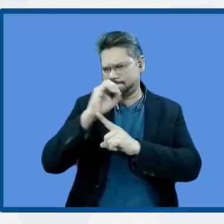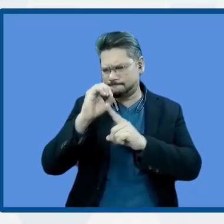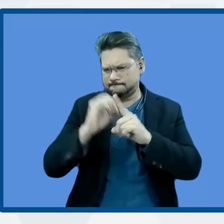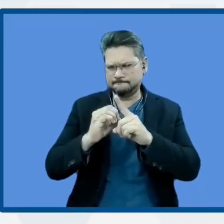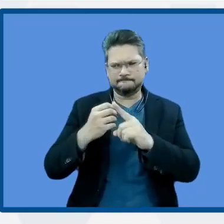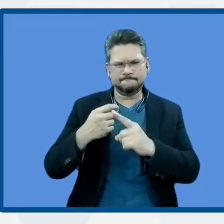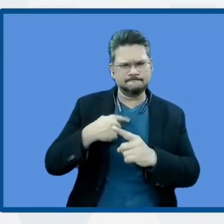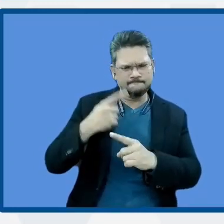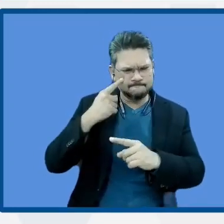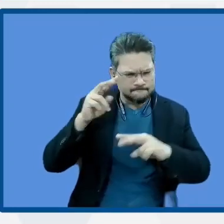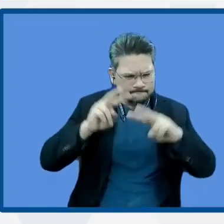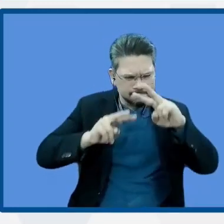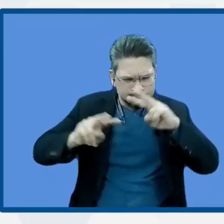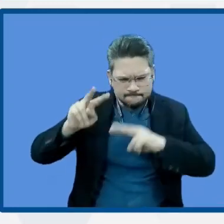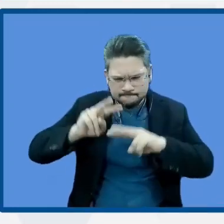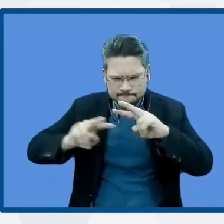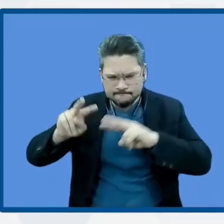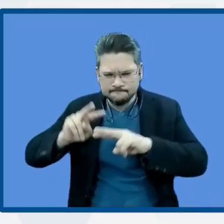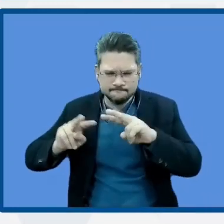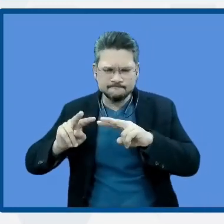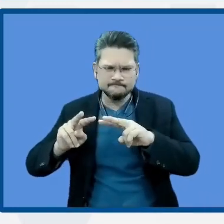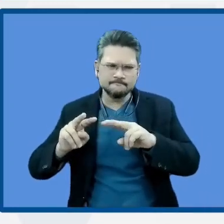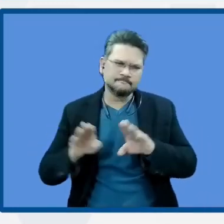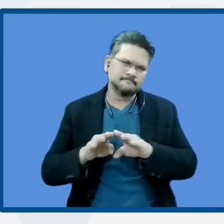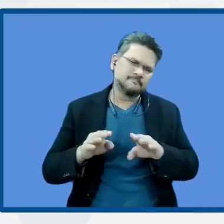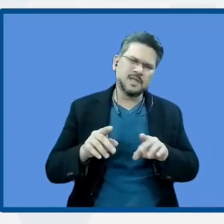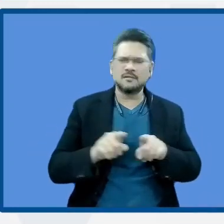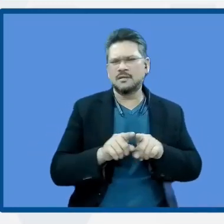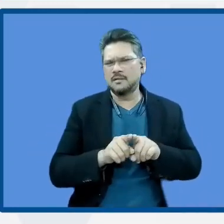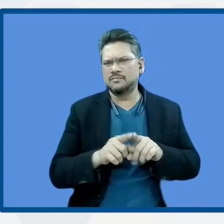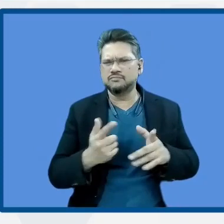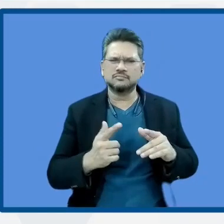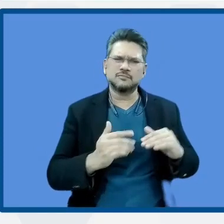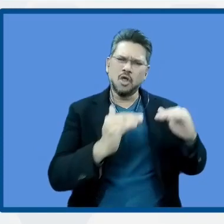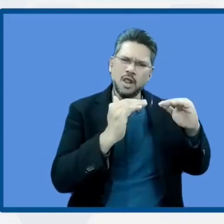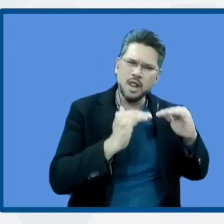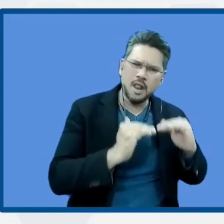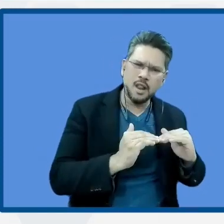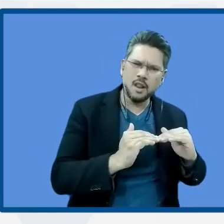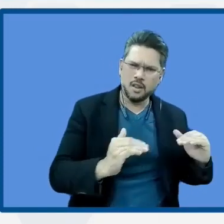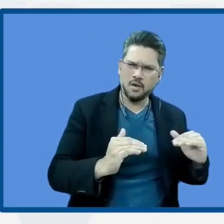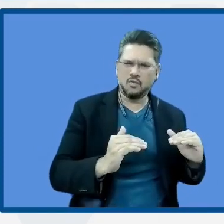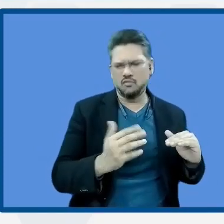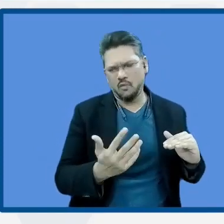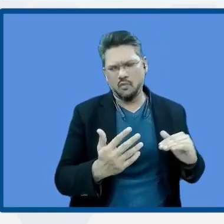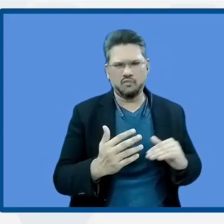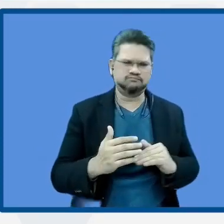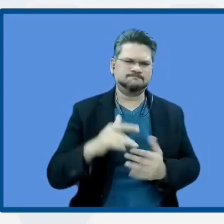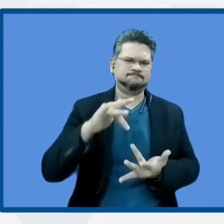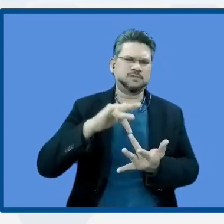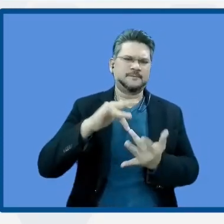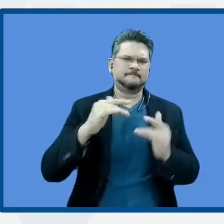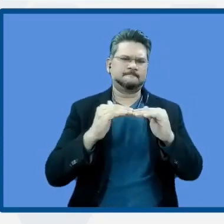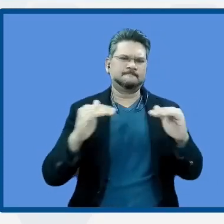for low and medium average income countries, for these three things, the net